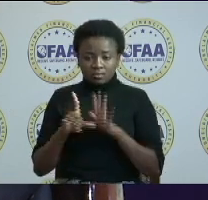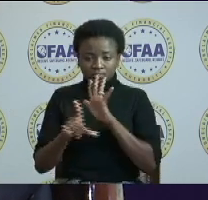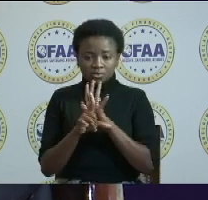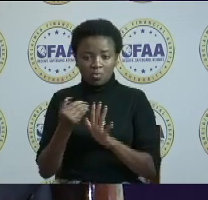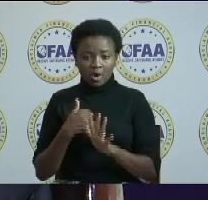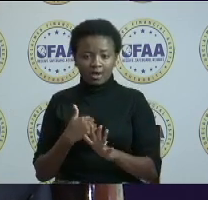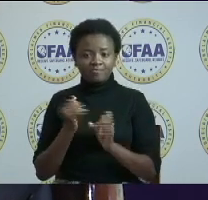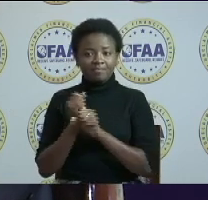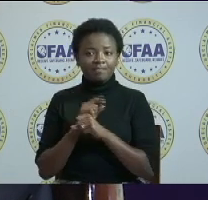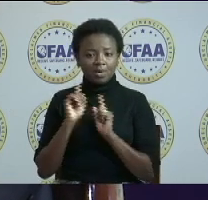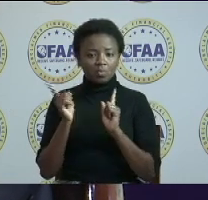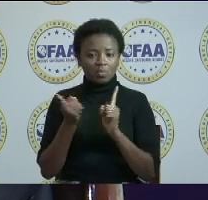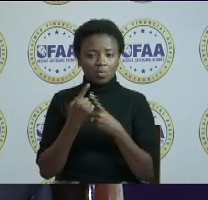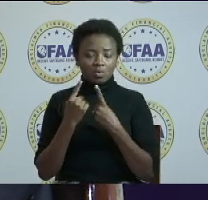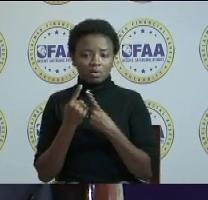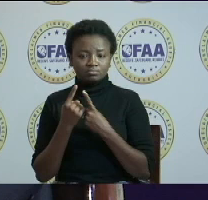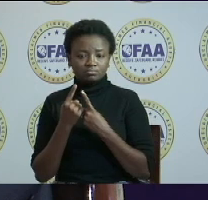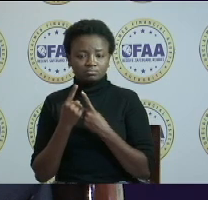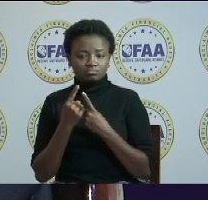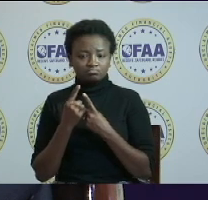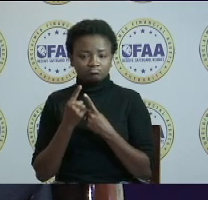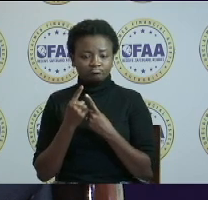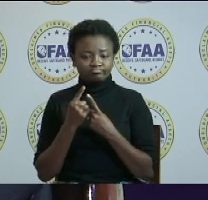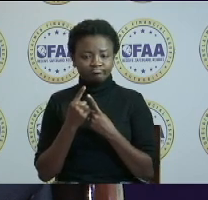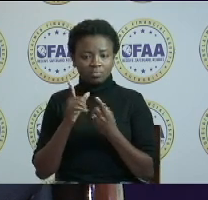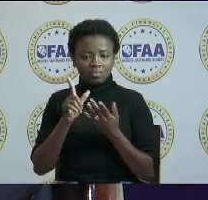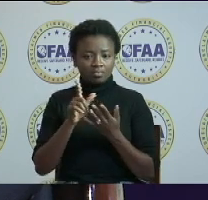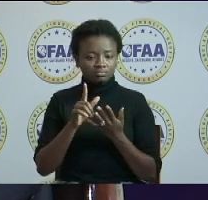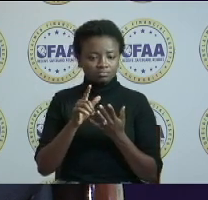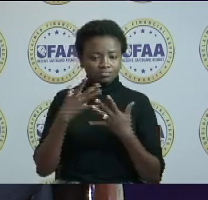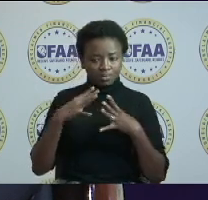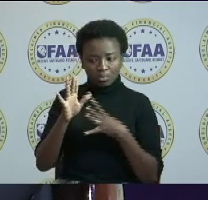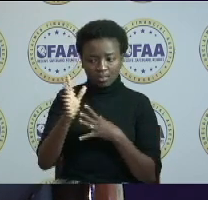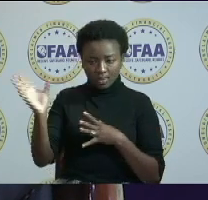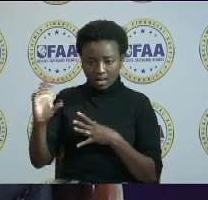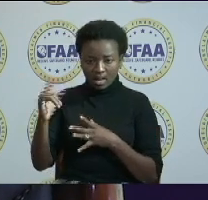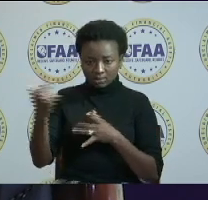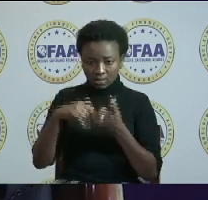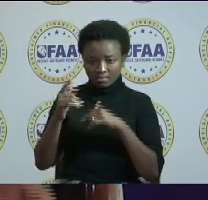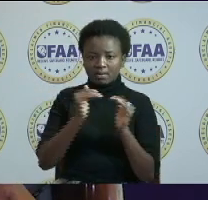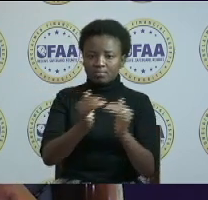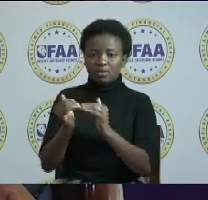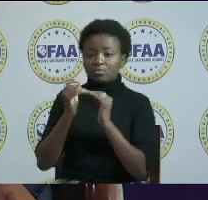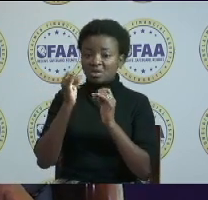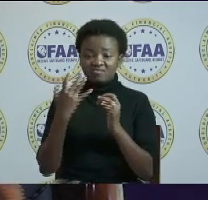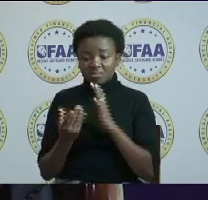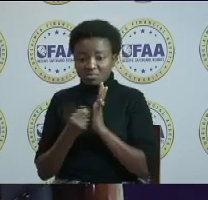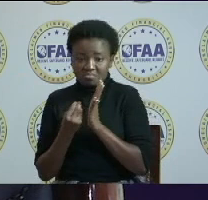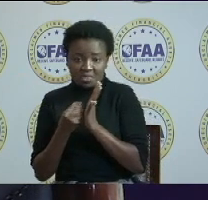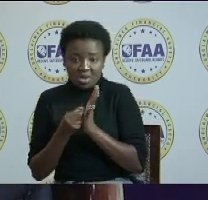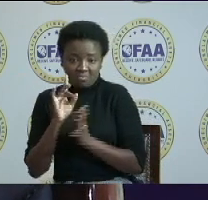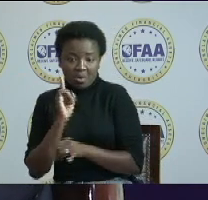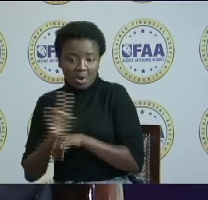treats all claimants equally. So it treats them in a linear way. So whether you are claiming 1 shilling,